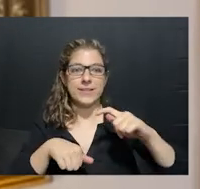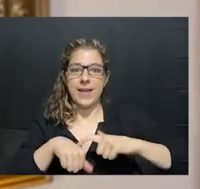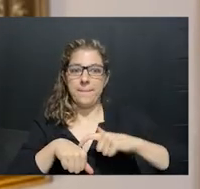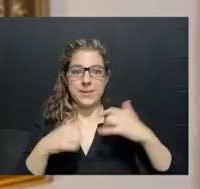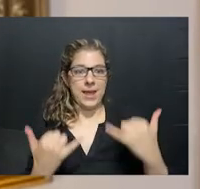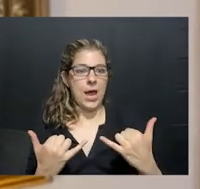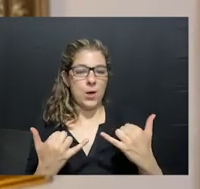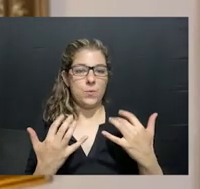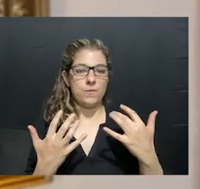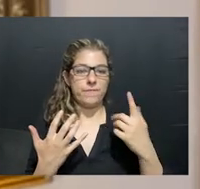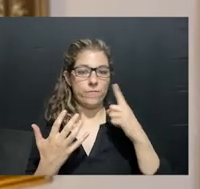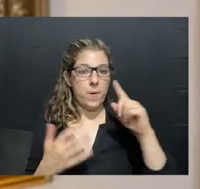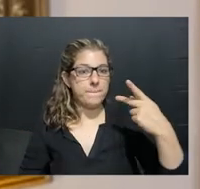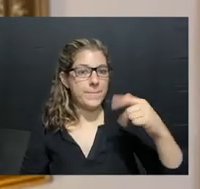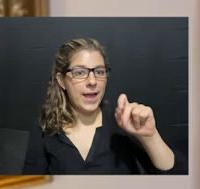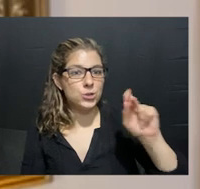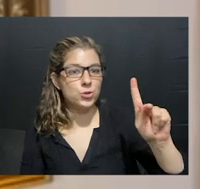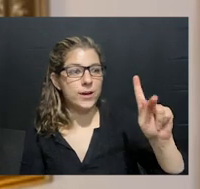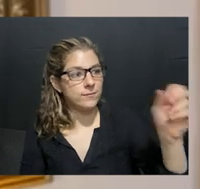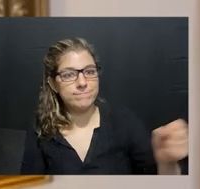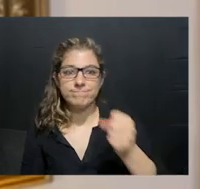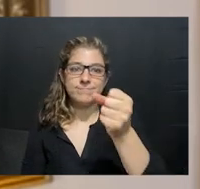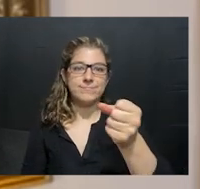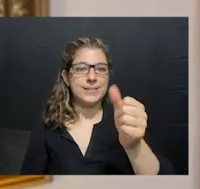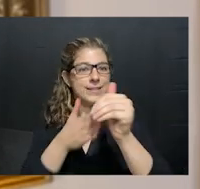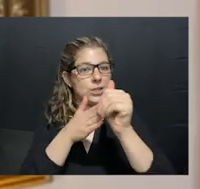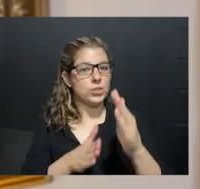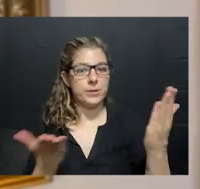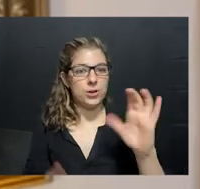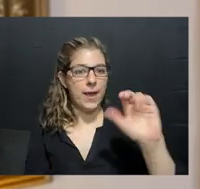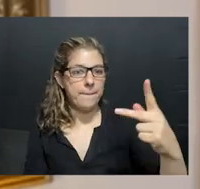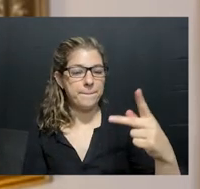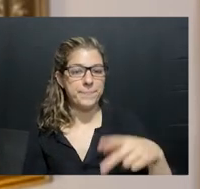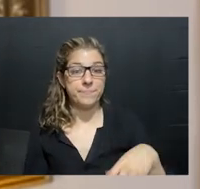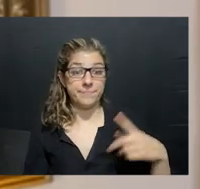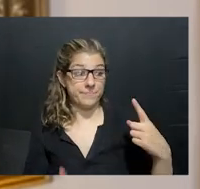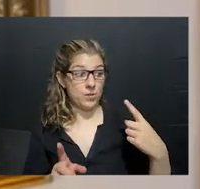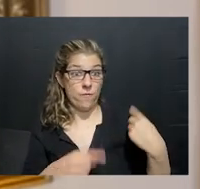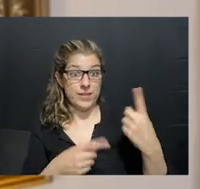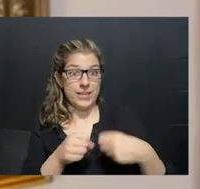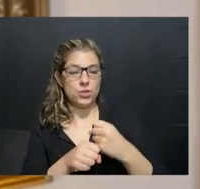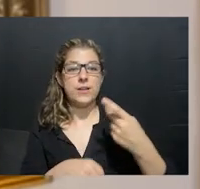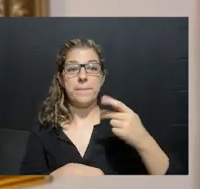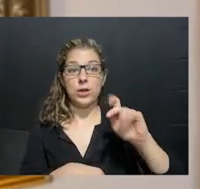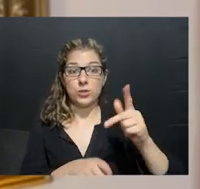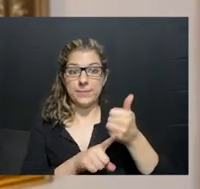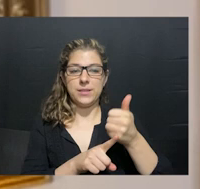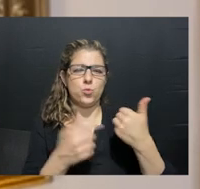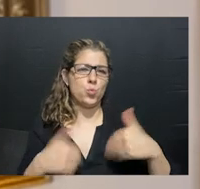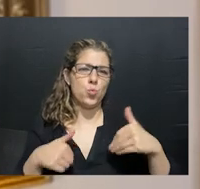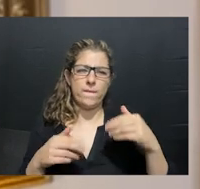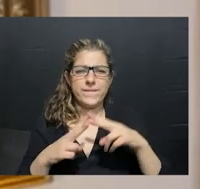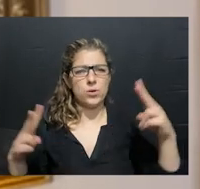time for Patrick Gaspard's leadership at CAP. Over the years, Patrick himself has been a